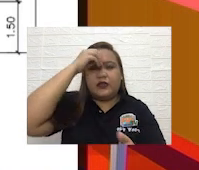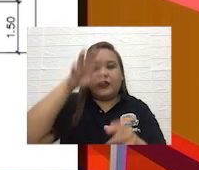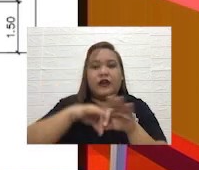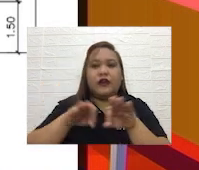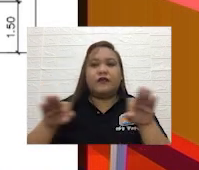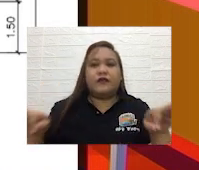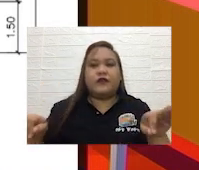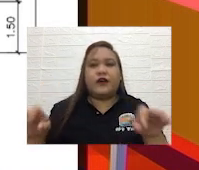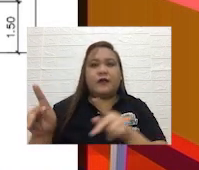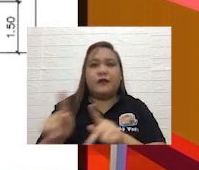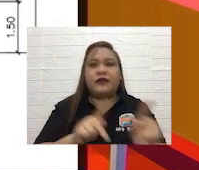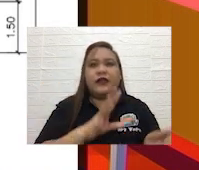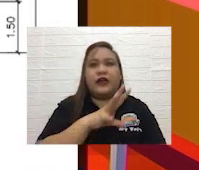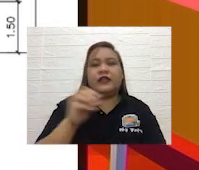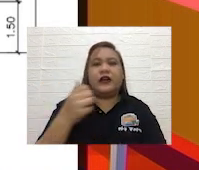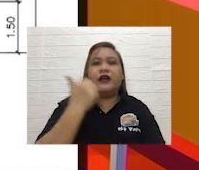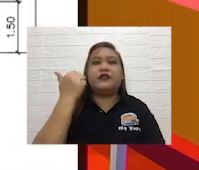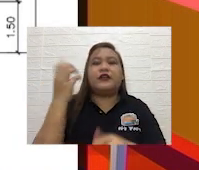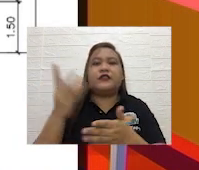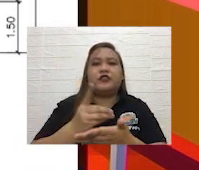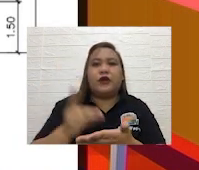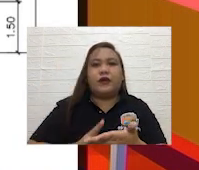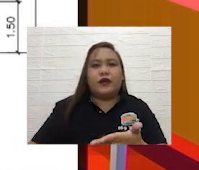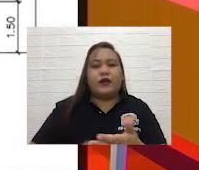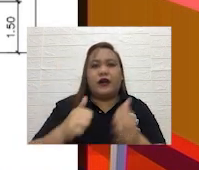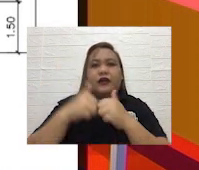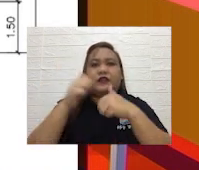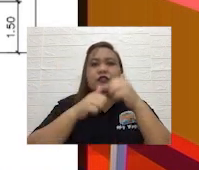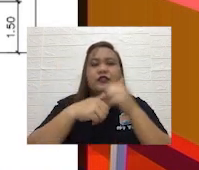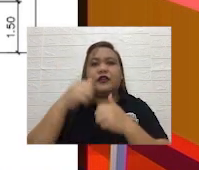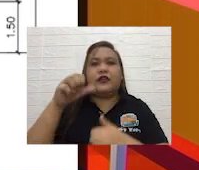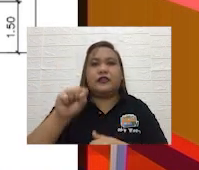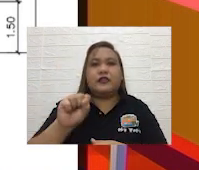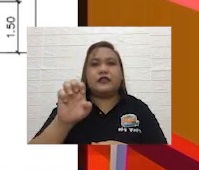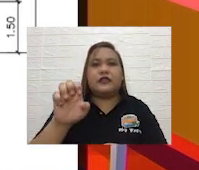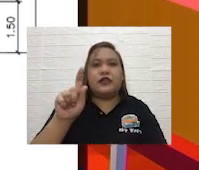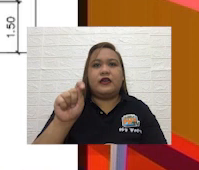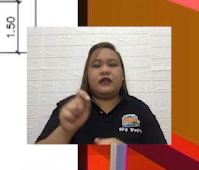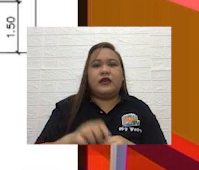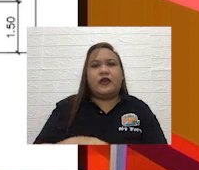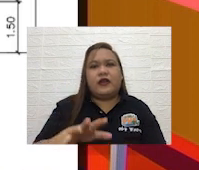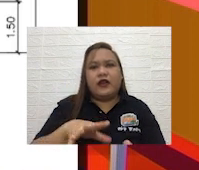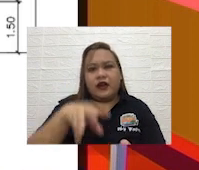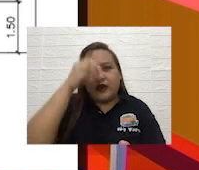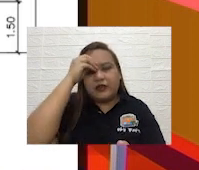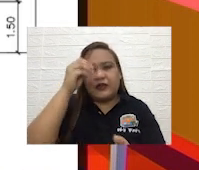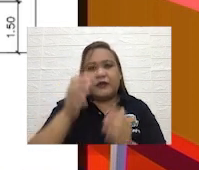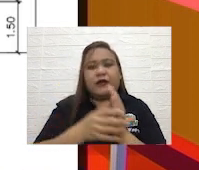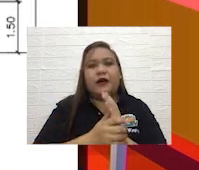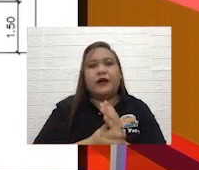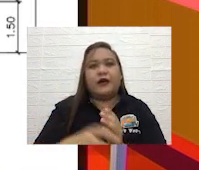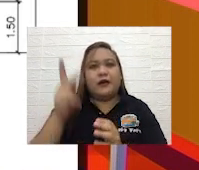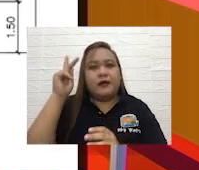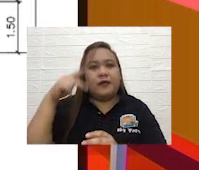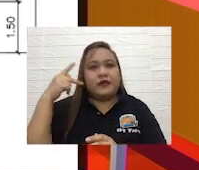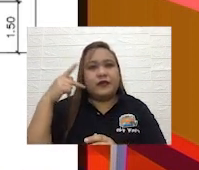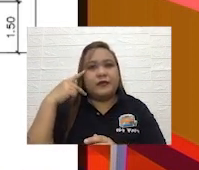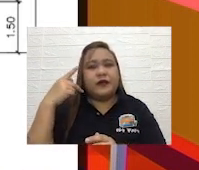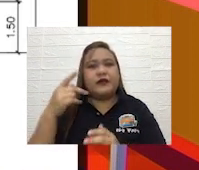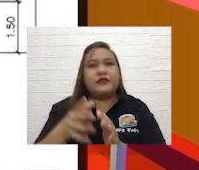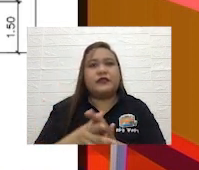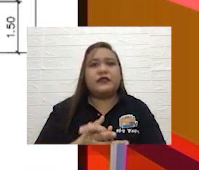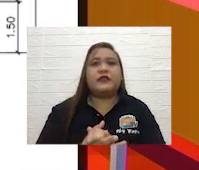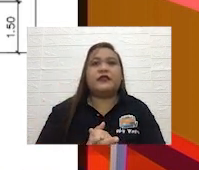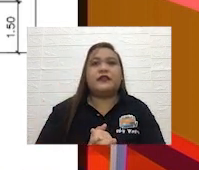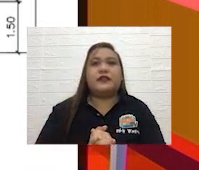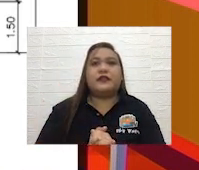Before learning to draw floor plans and other drawing under the architectural set, you will learn the principles and standards